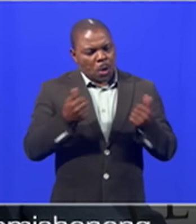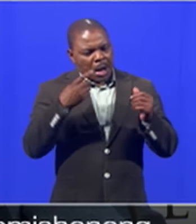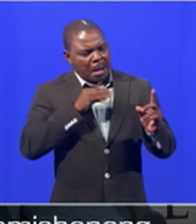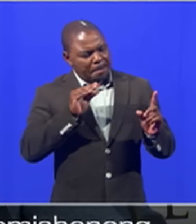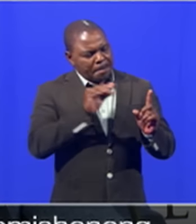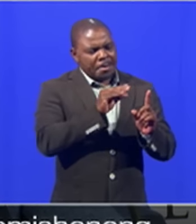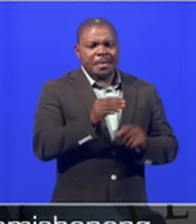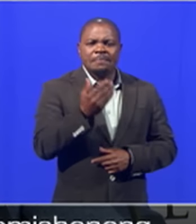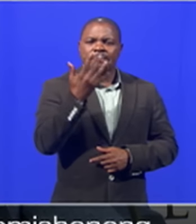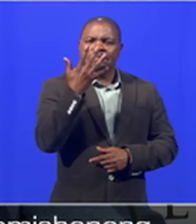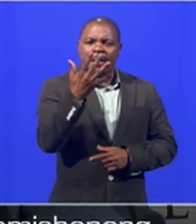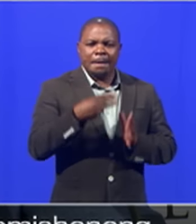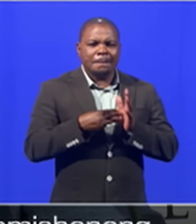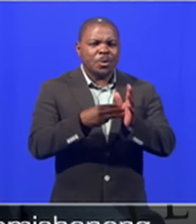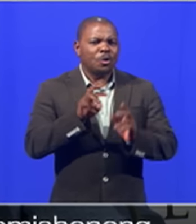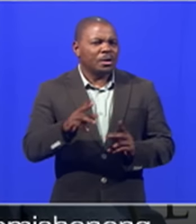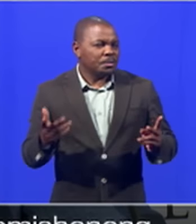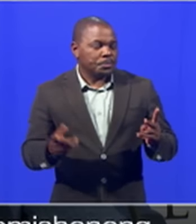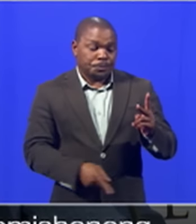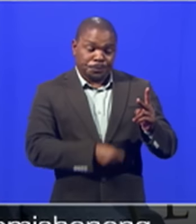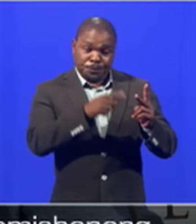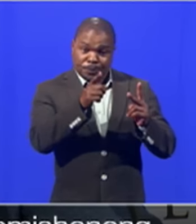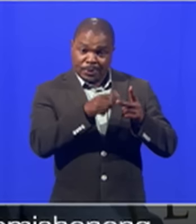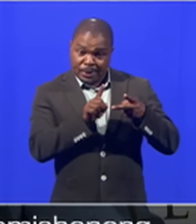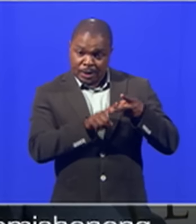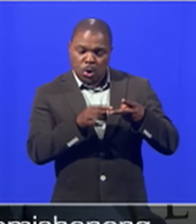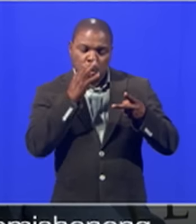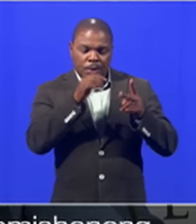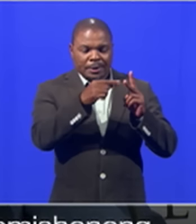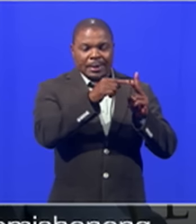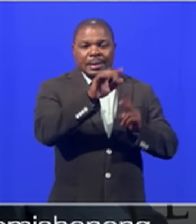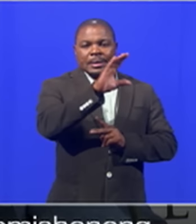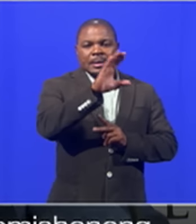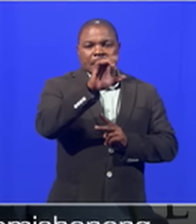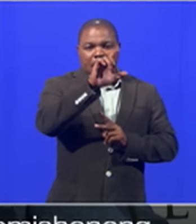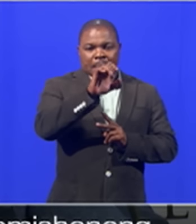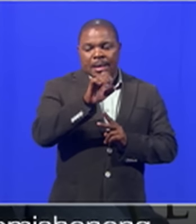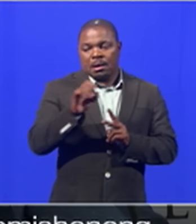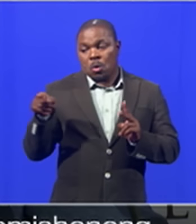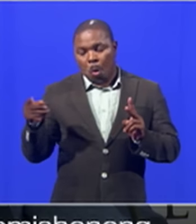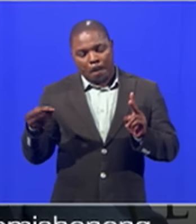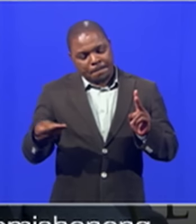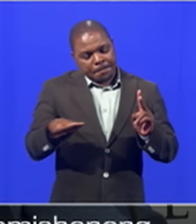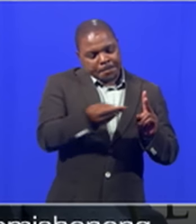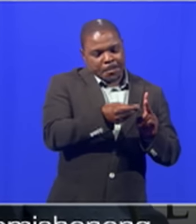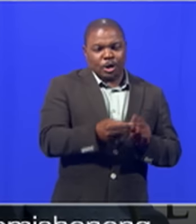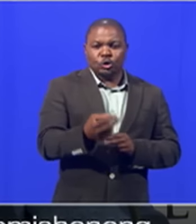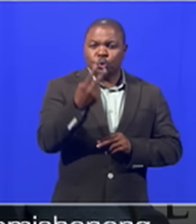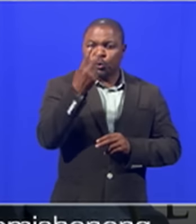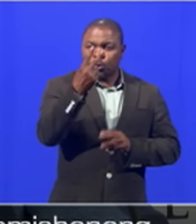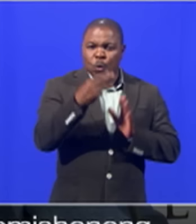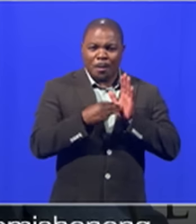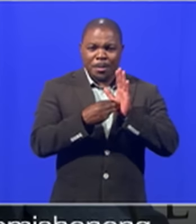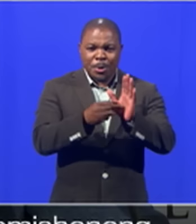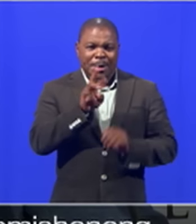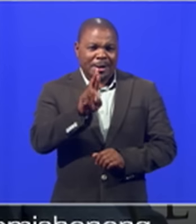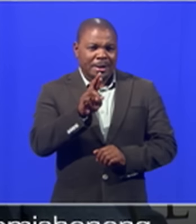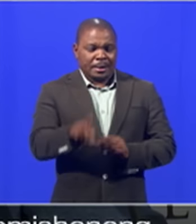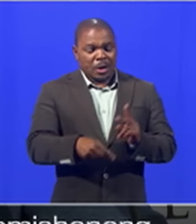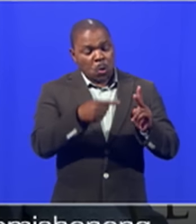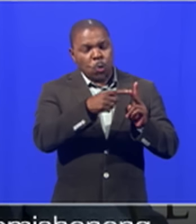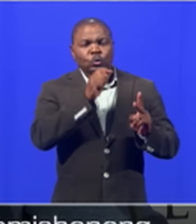rand. He also spoke about Bheki Cele, that he has given him 2 million rand, and he wanted